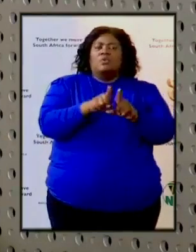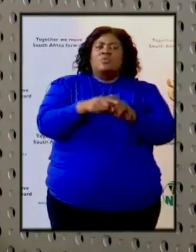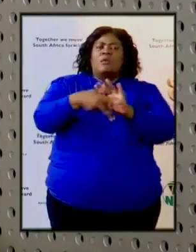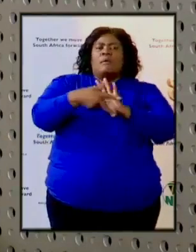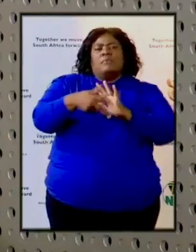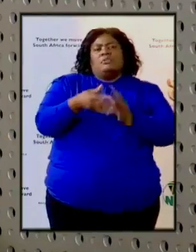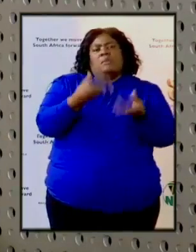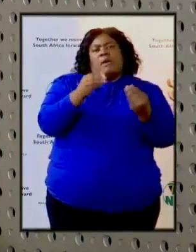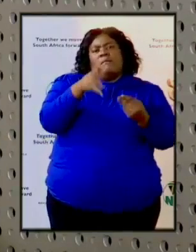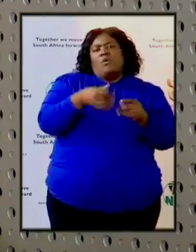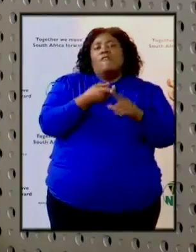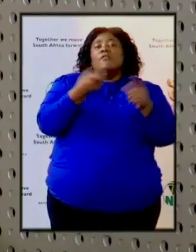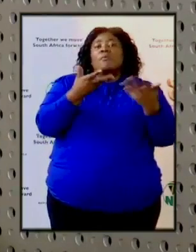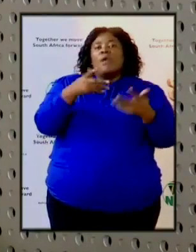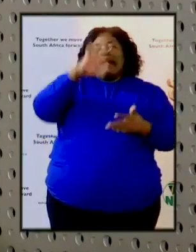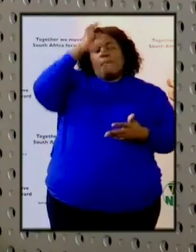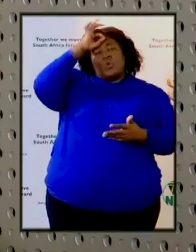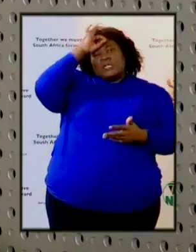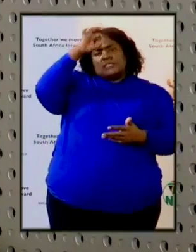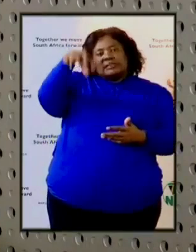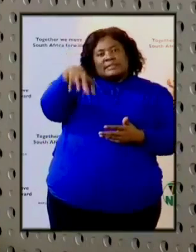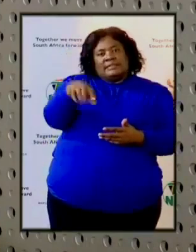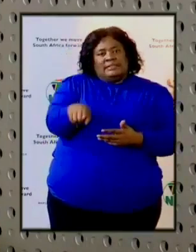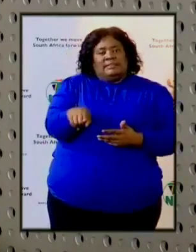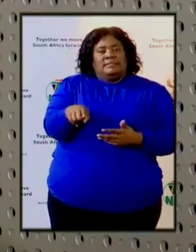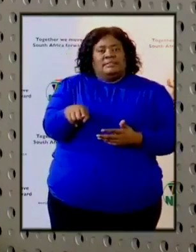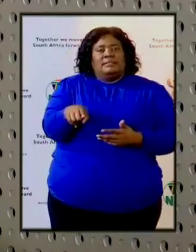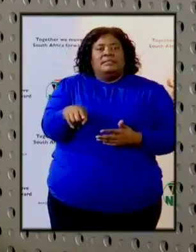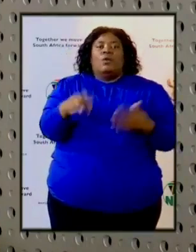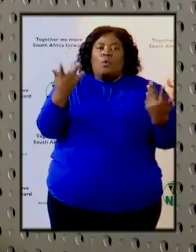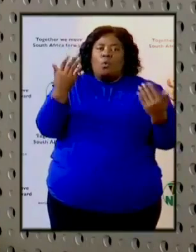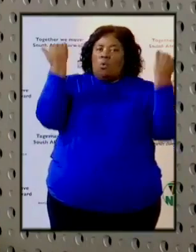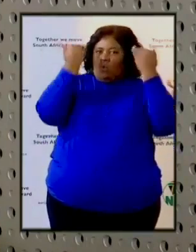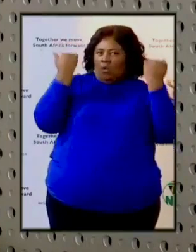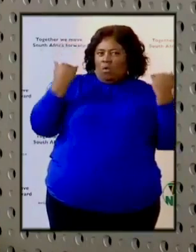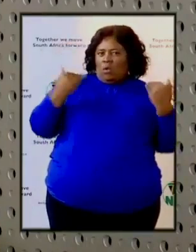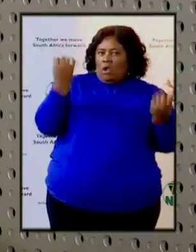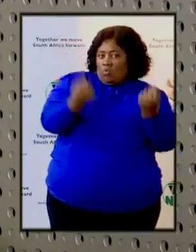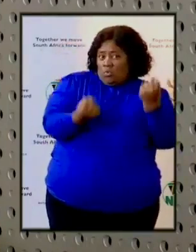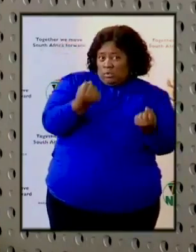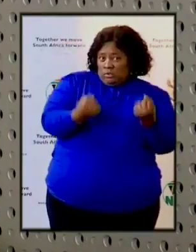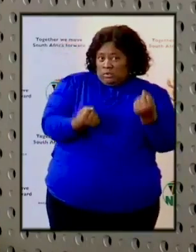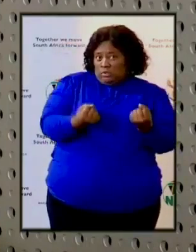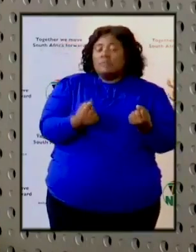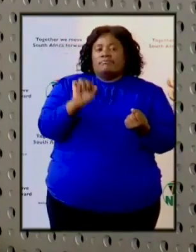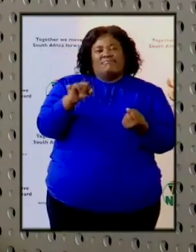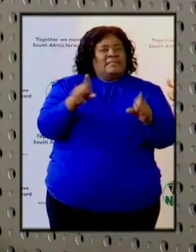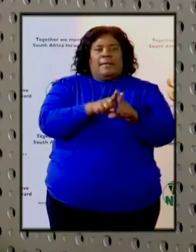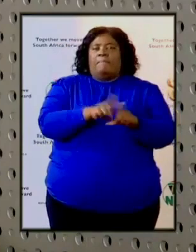from police station or a magistrate. So it's still like